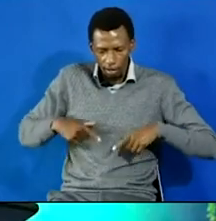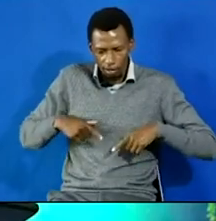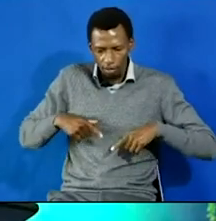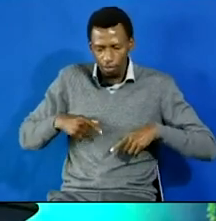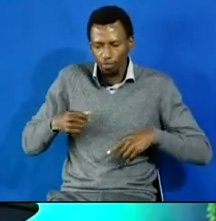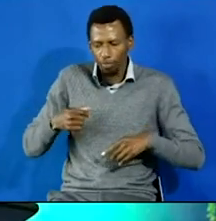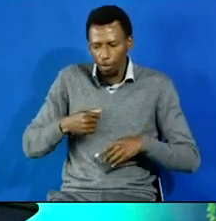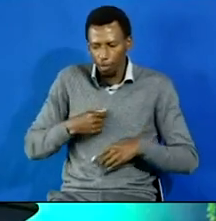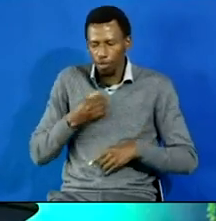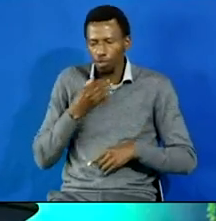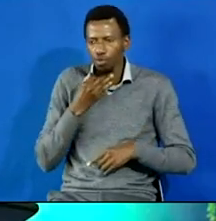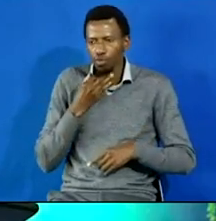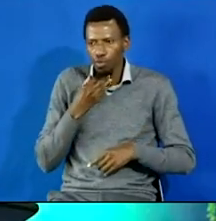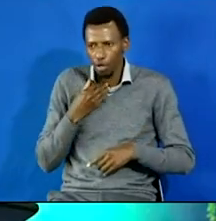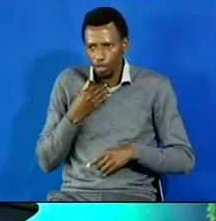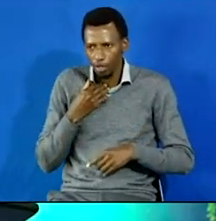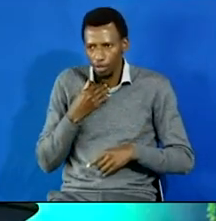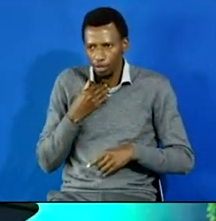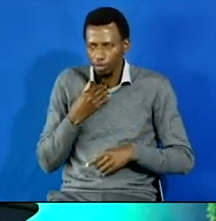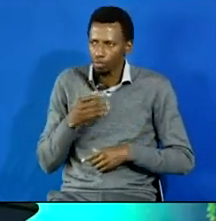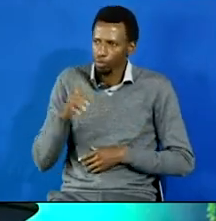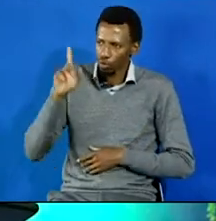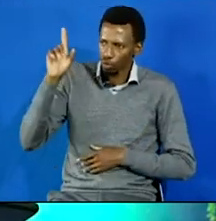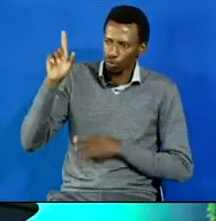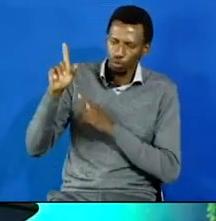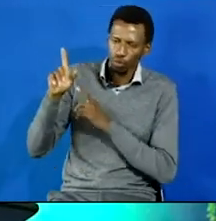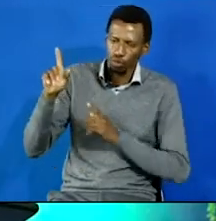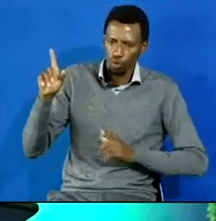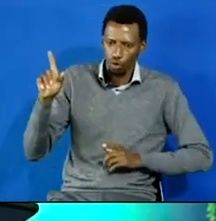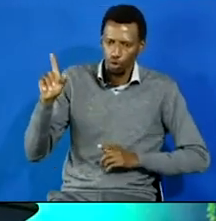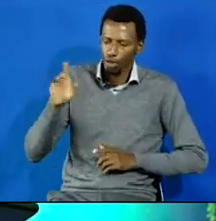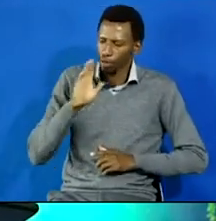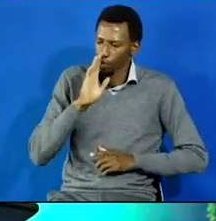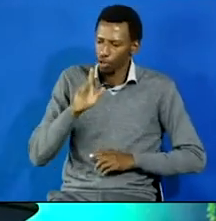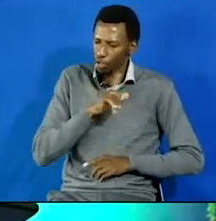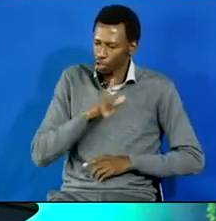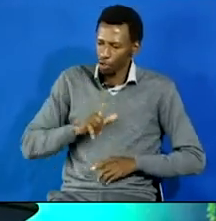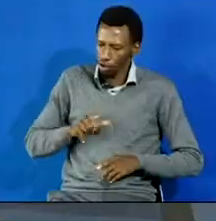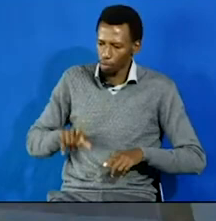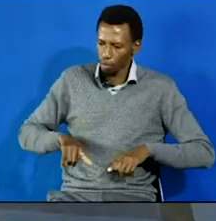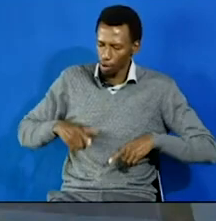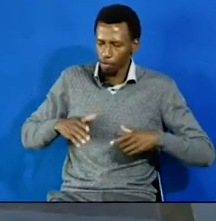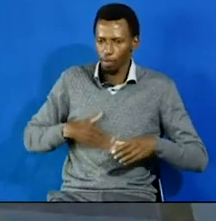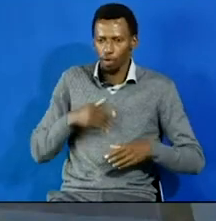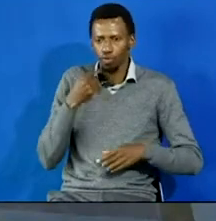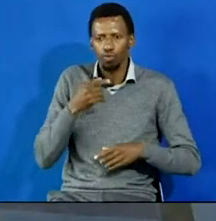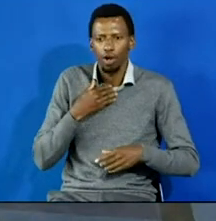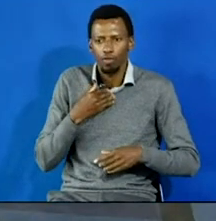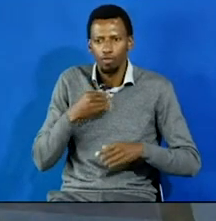I want you, Lord, to be the Lord of my life. Who has such a prayer?